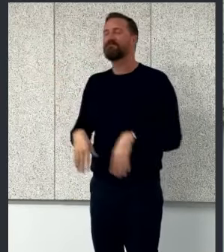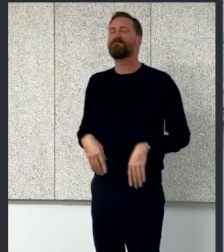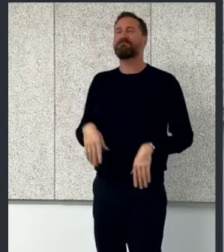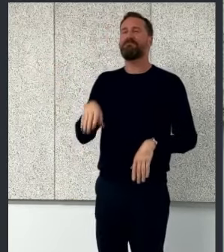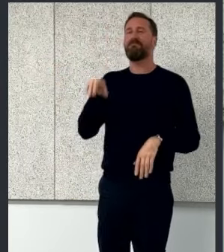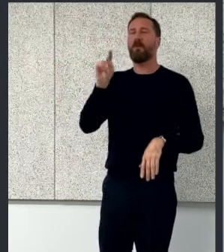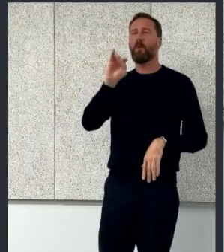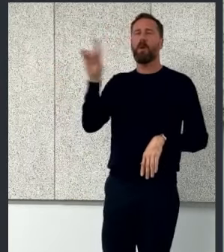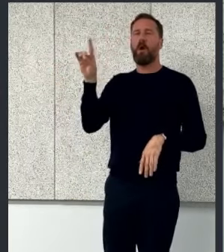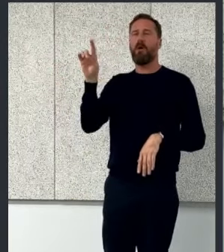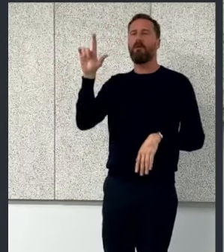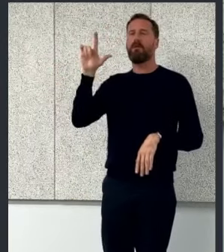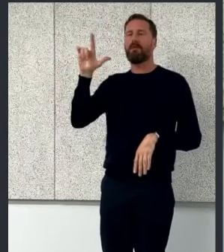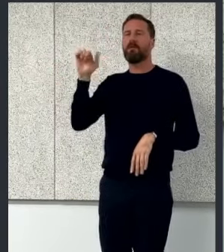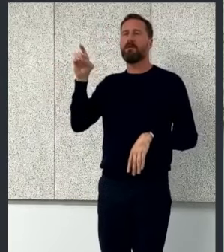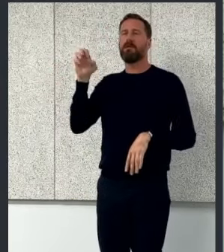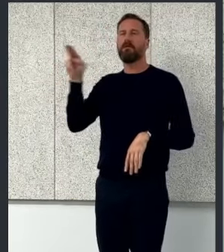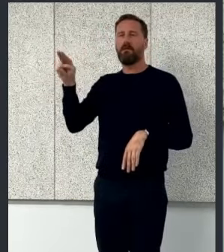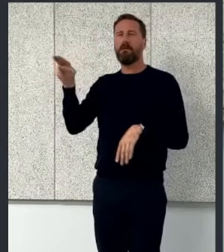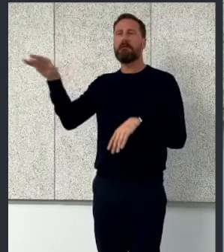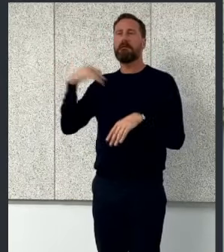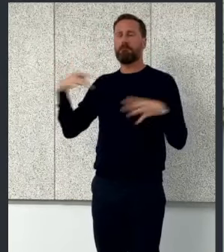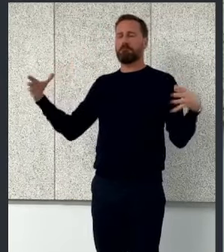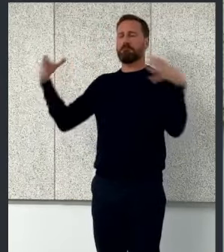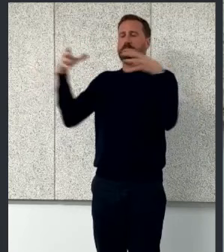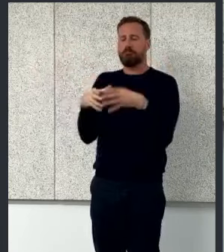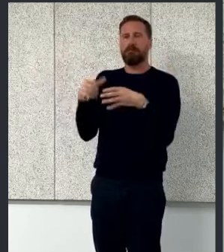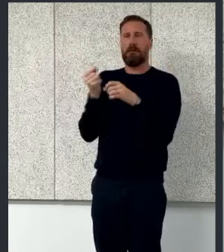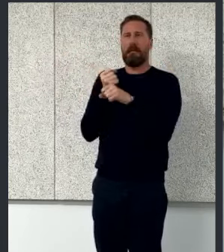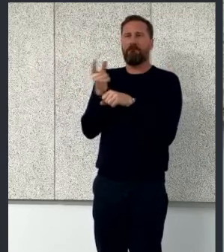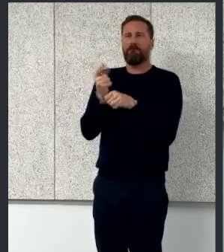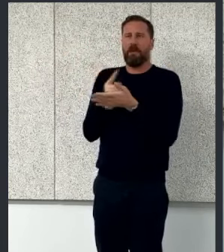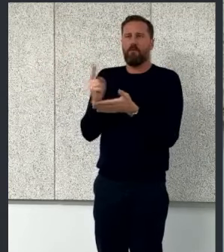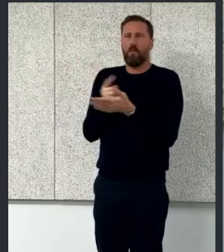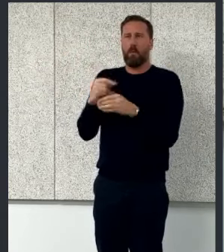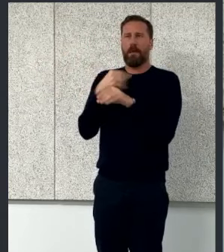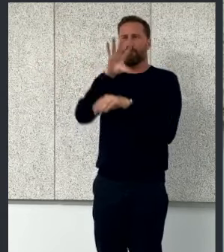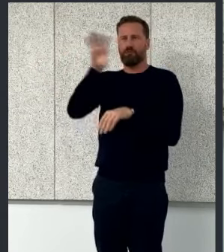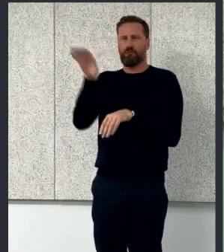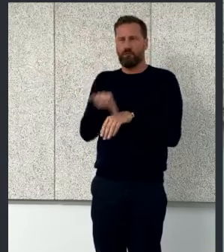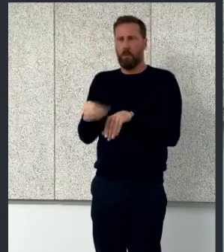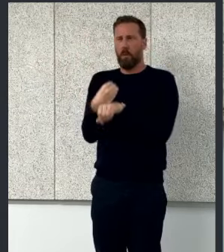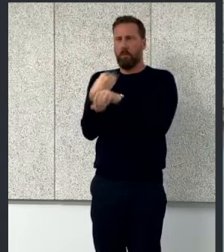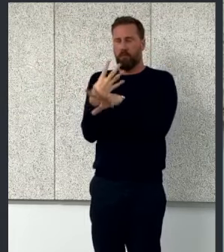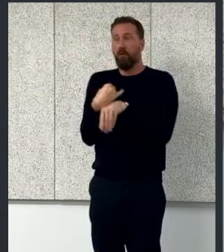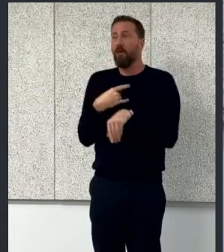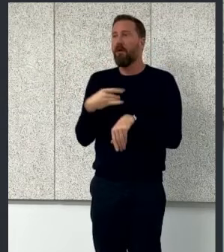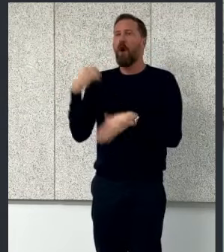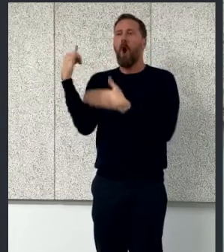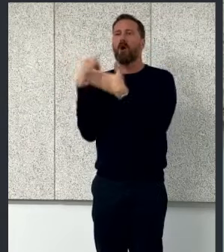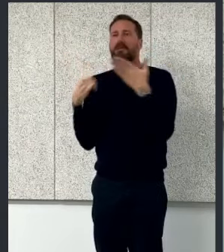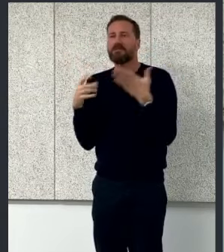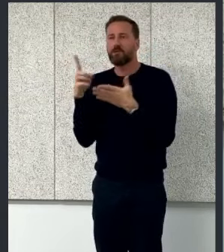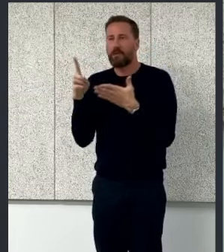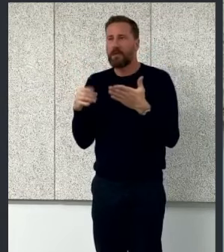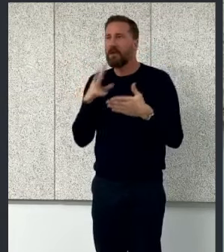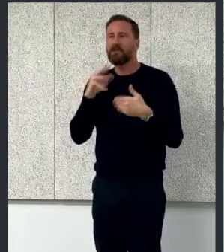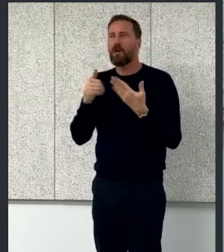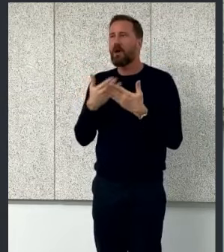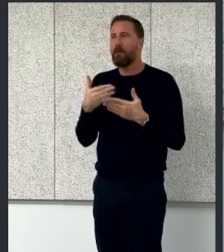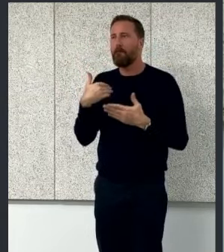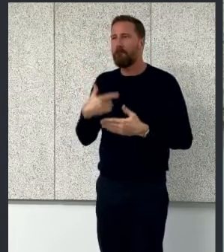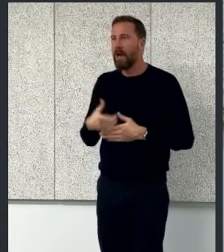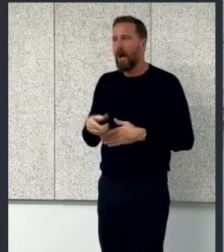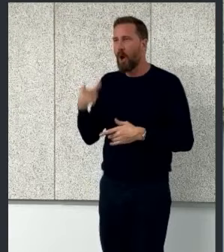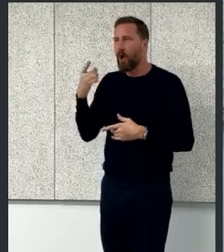on Zoom for now 3 and some odd years of artistic directors coming together, not to talk about co-pros, but to talk